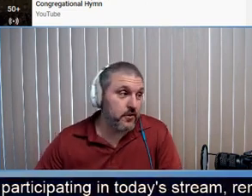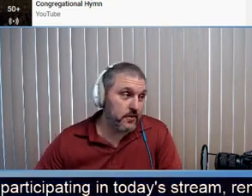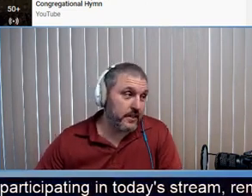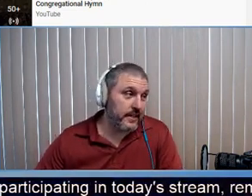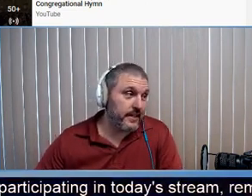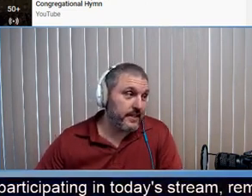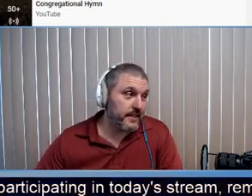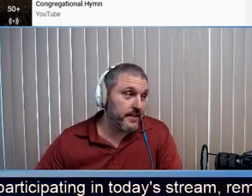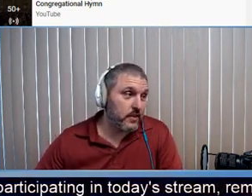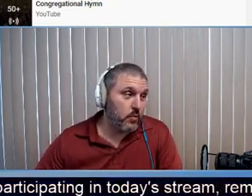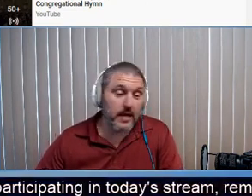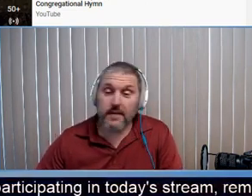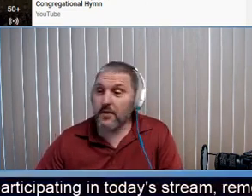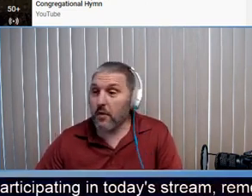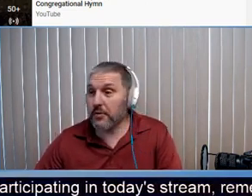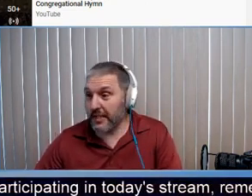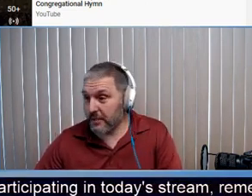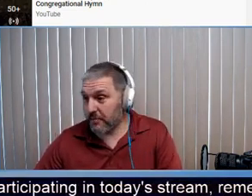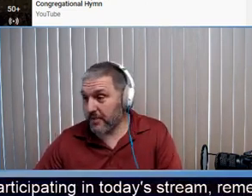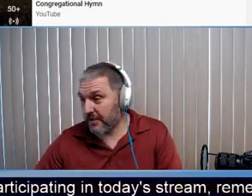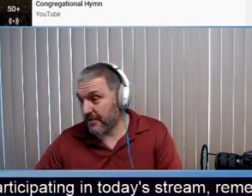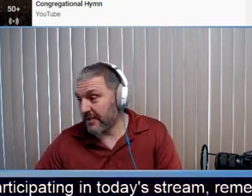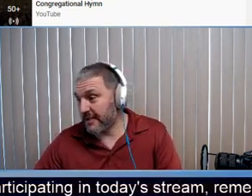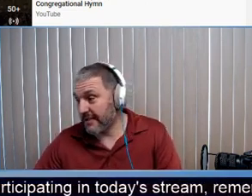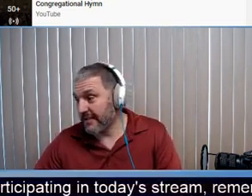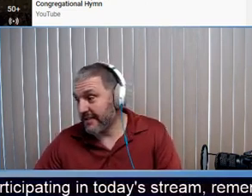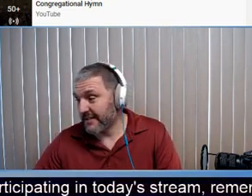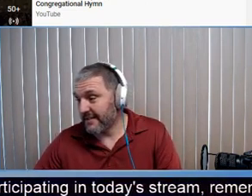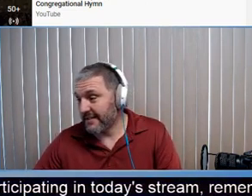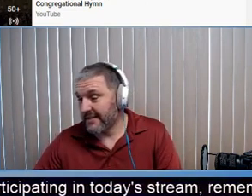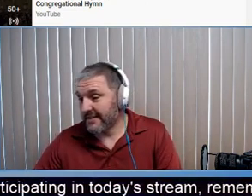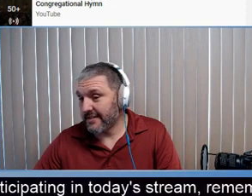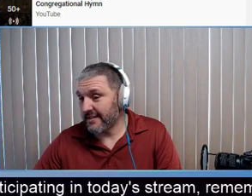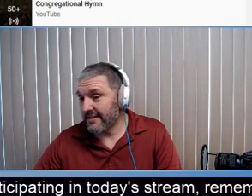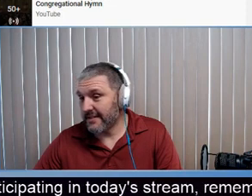you certainly would have no police protection.